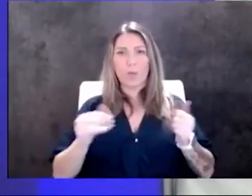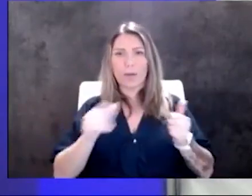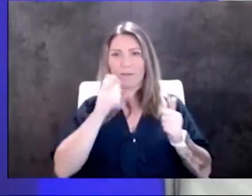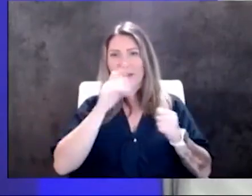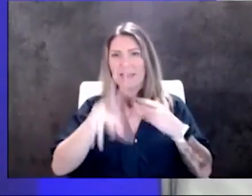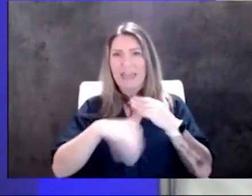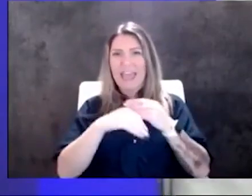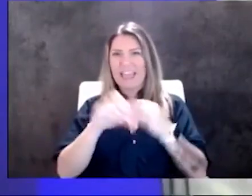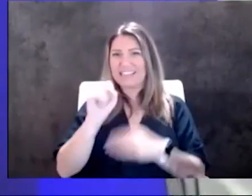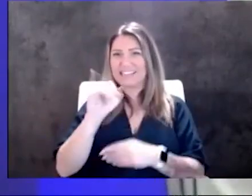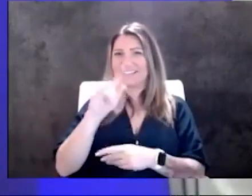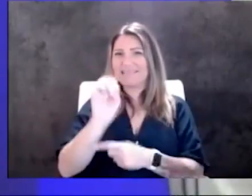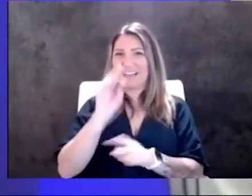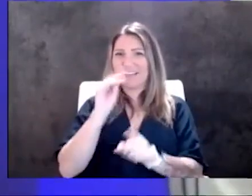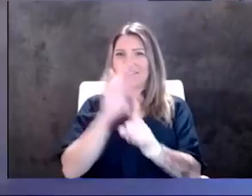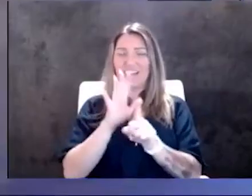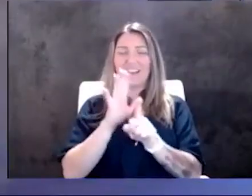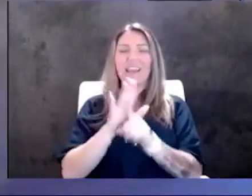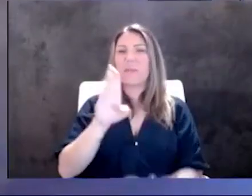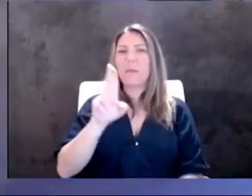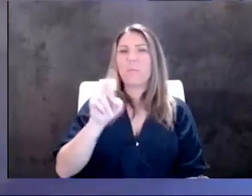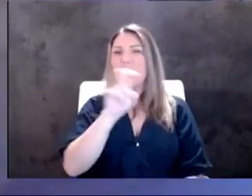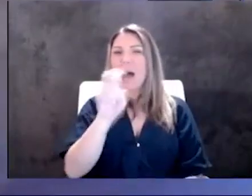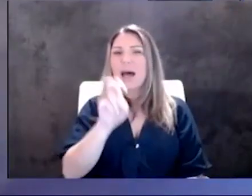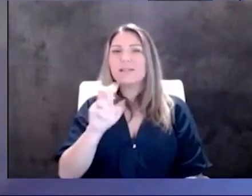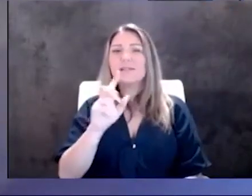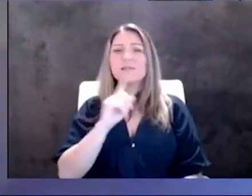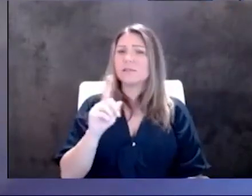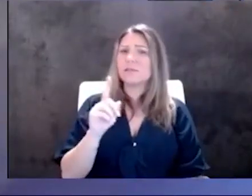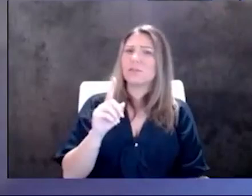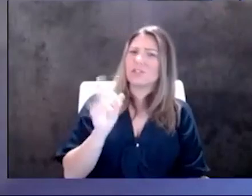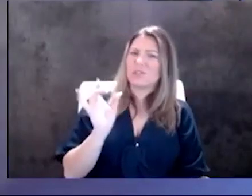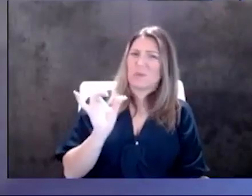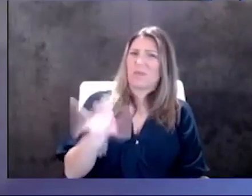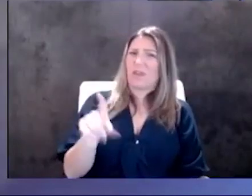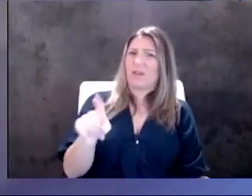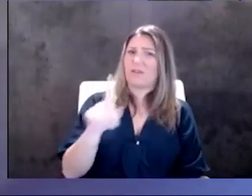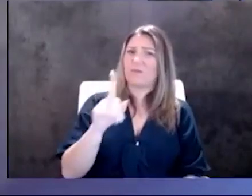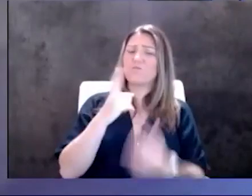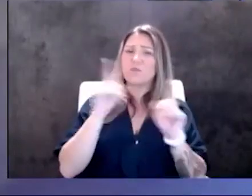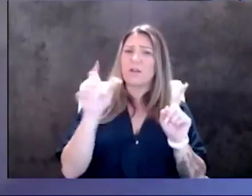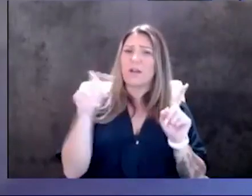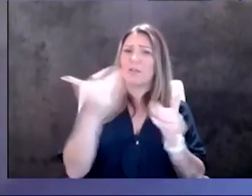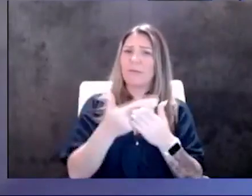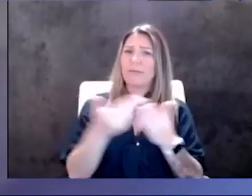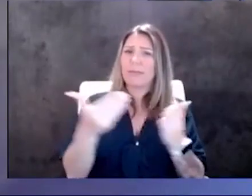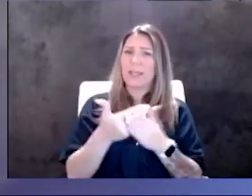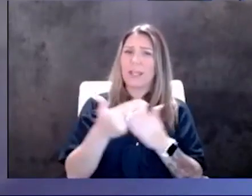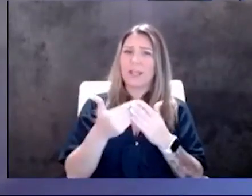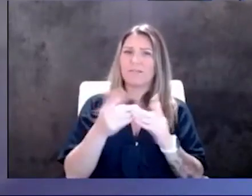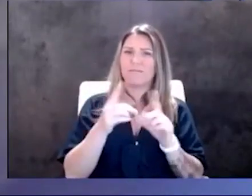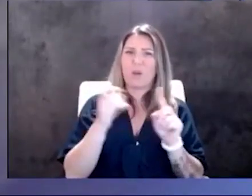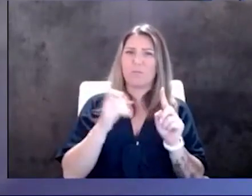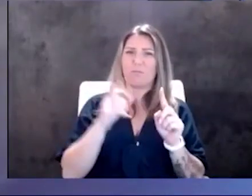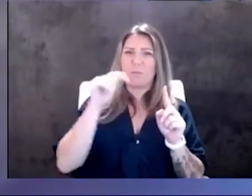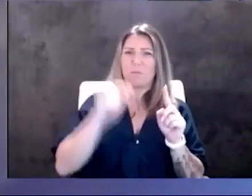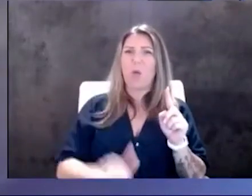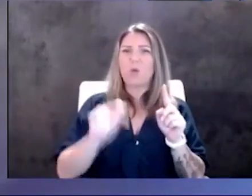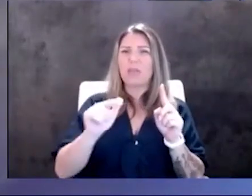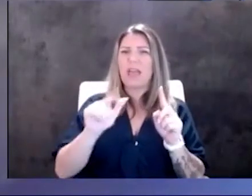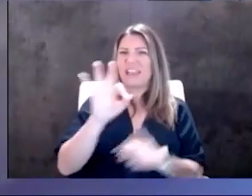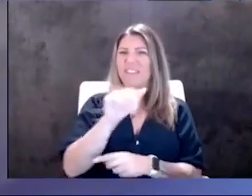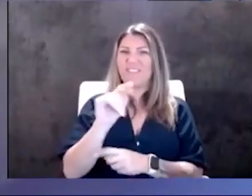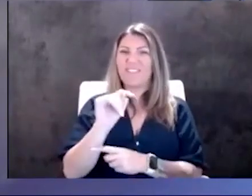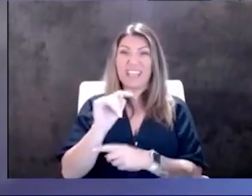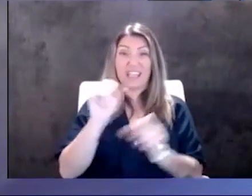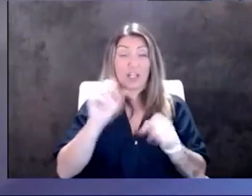more buzzing and paresthesia. So does this work on other things besides lower extremity pain? Can you use it on your cervical spines for hand pain